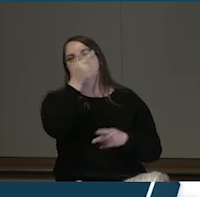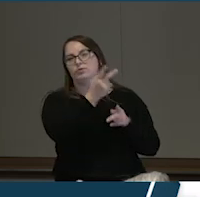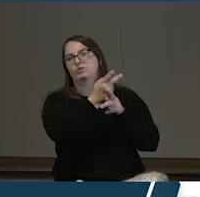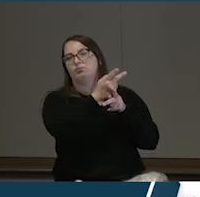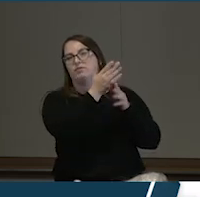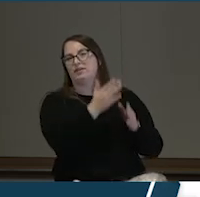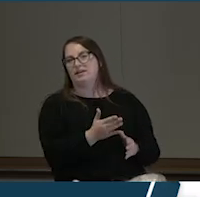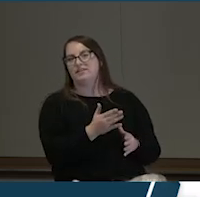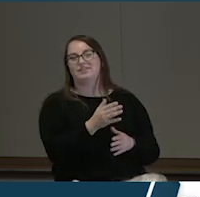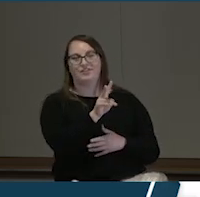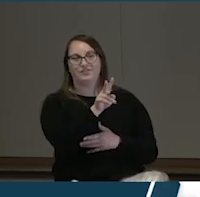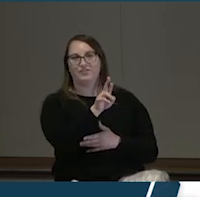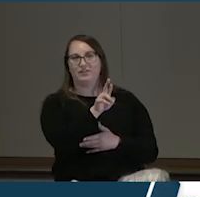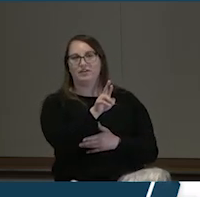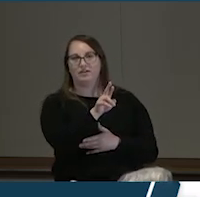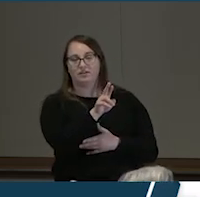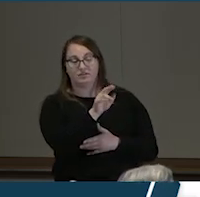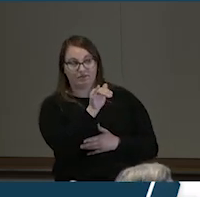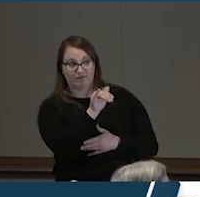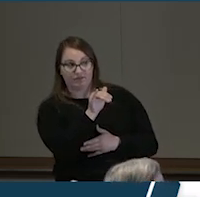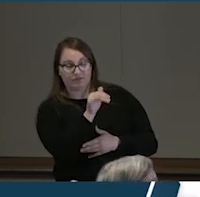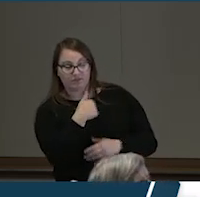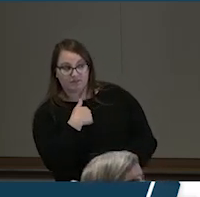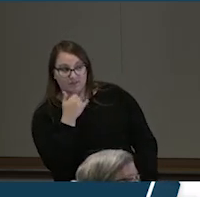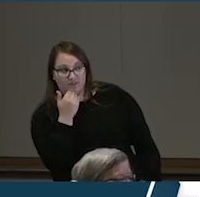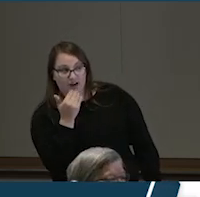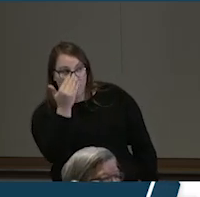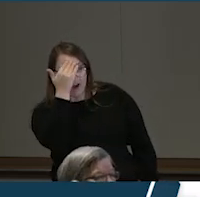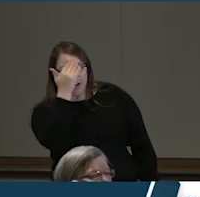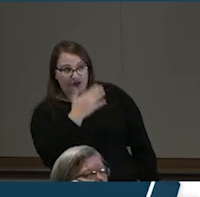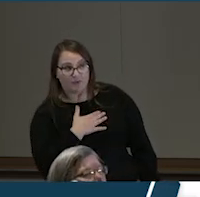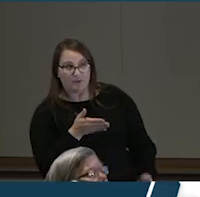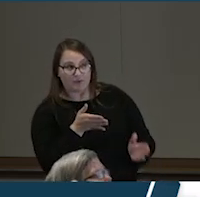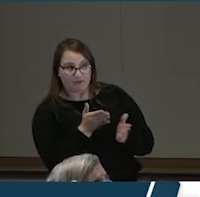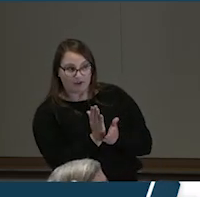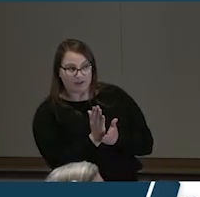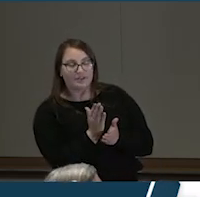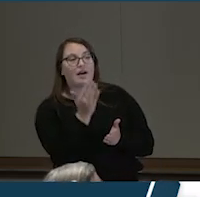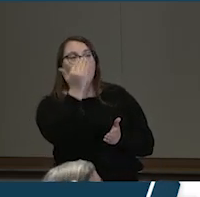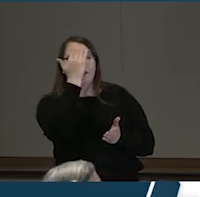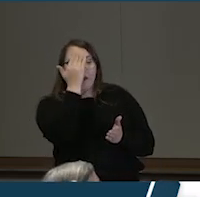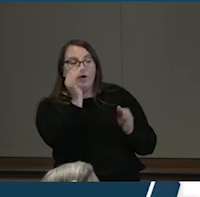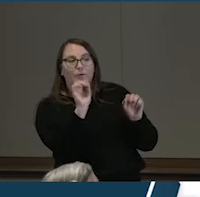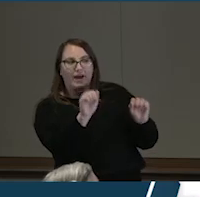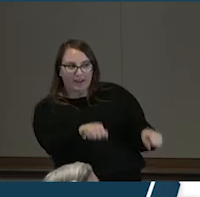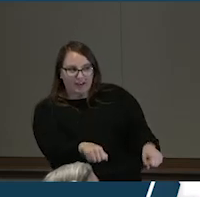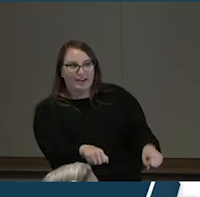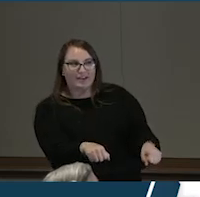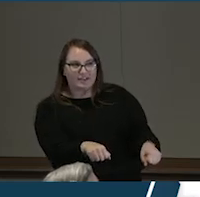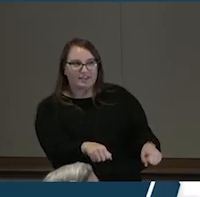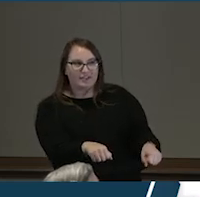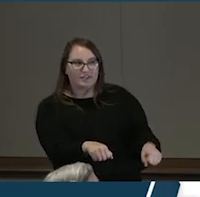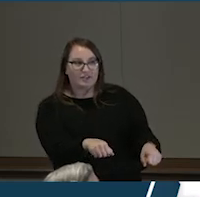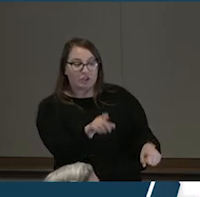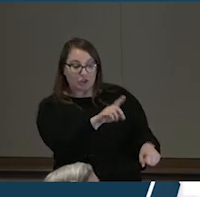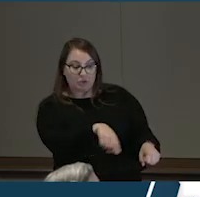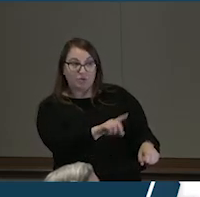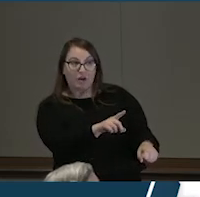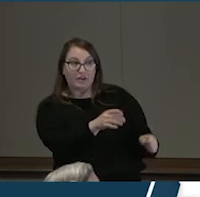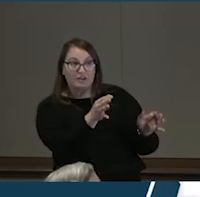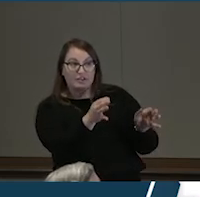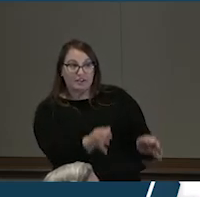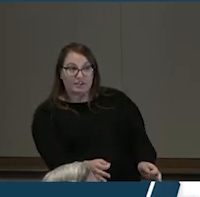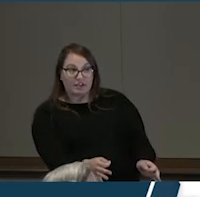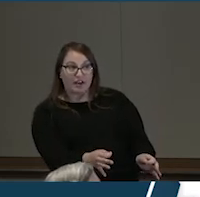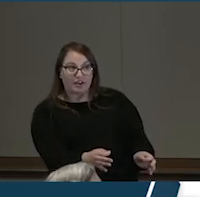listen, I know my rights. I know that I can do this. And you guys get to decide how